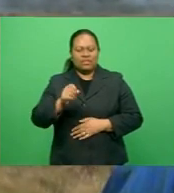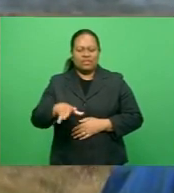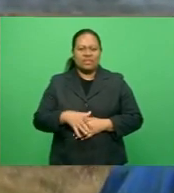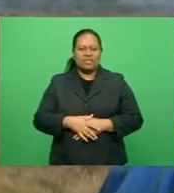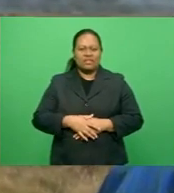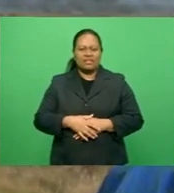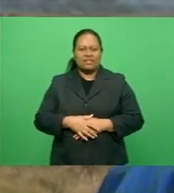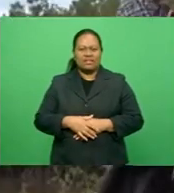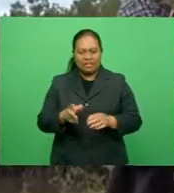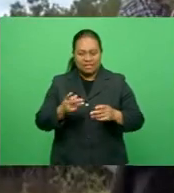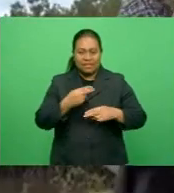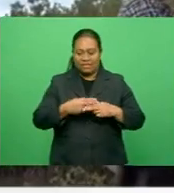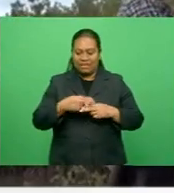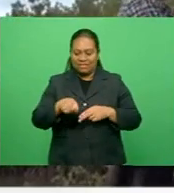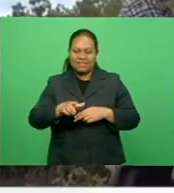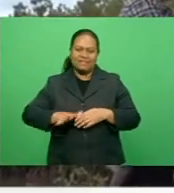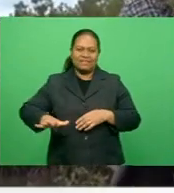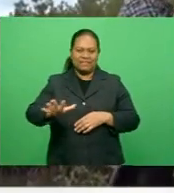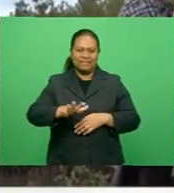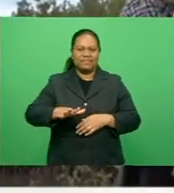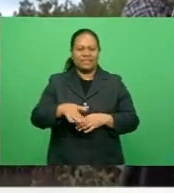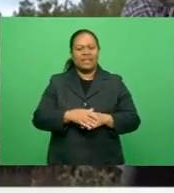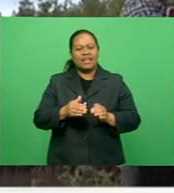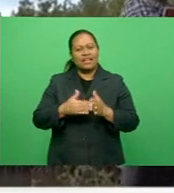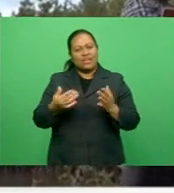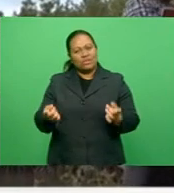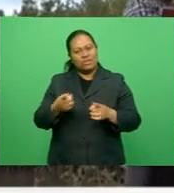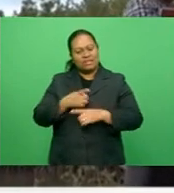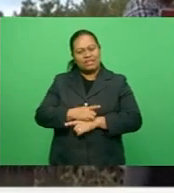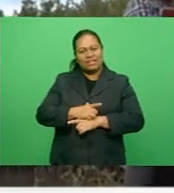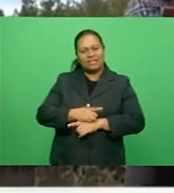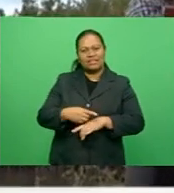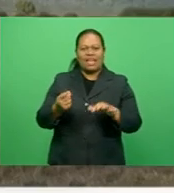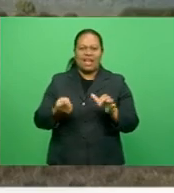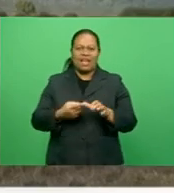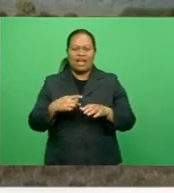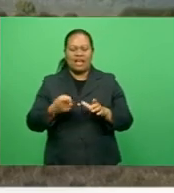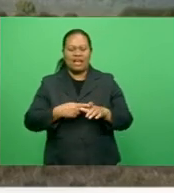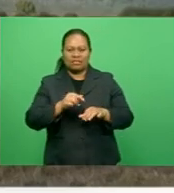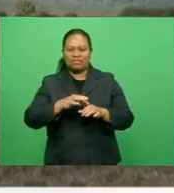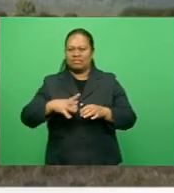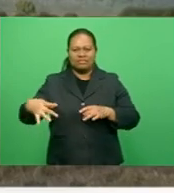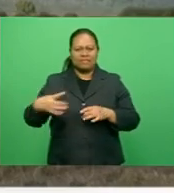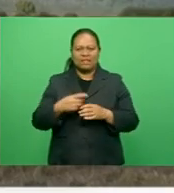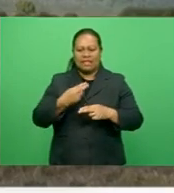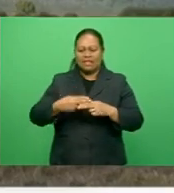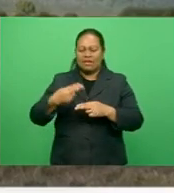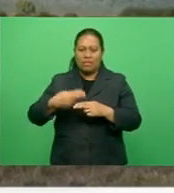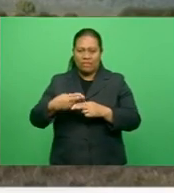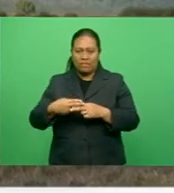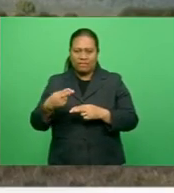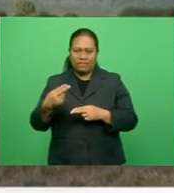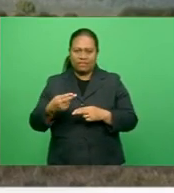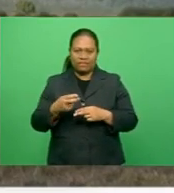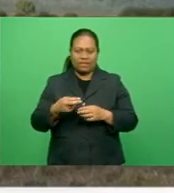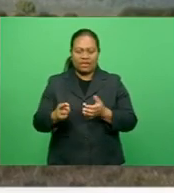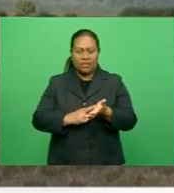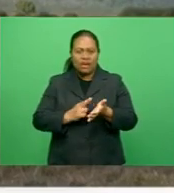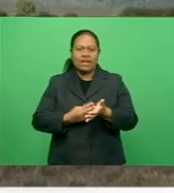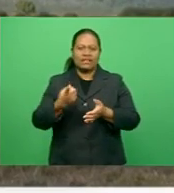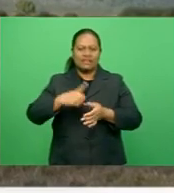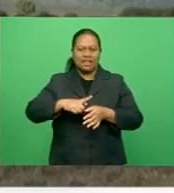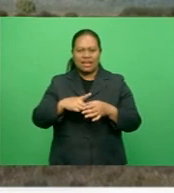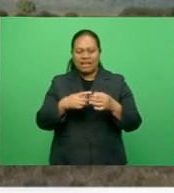farms along this area. Farmers are now diversifying into aquaculture because sugarcane and rice farming is not giving the